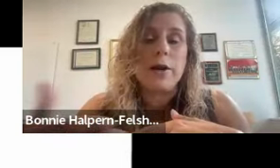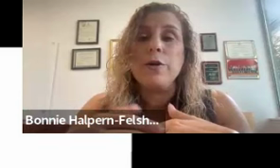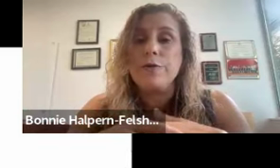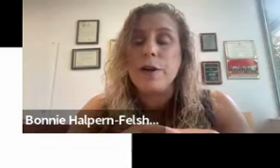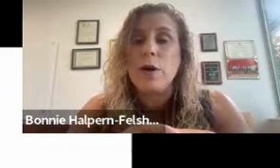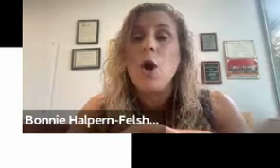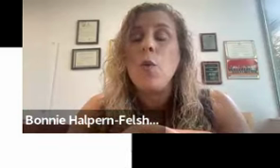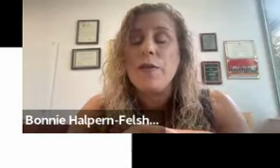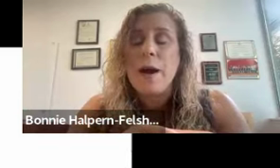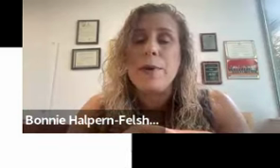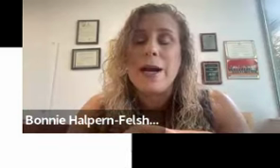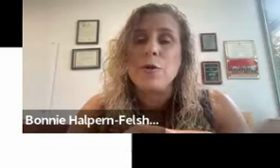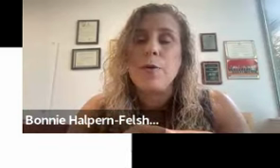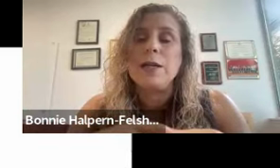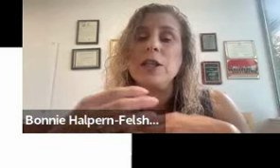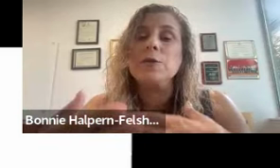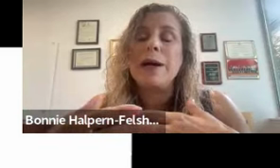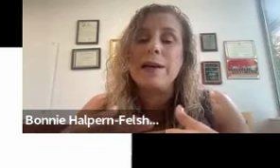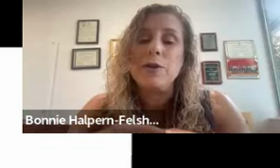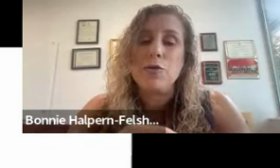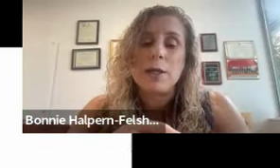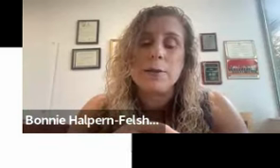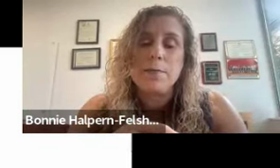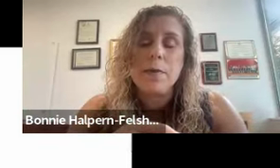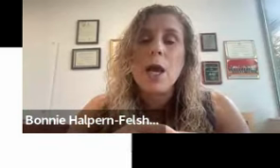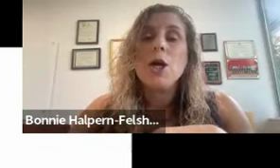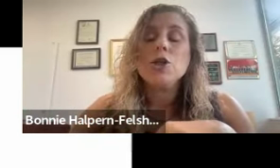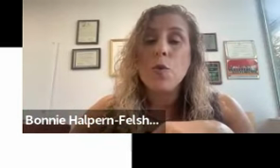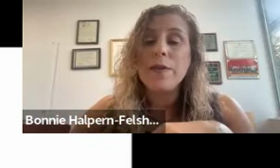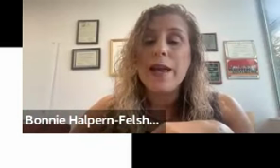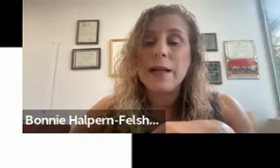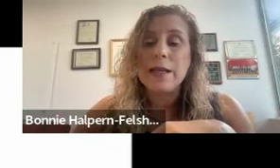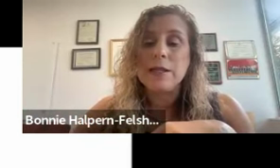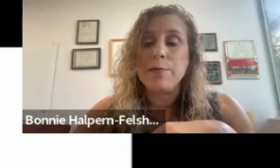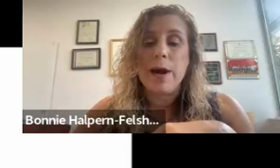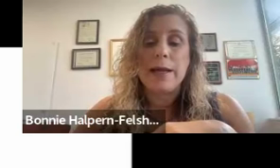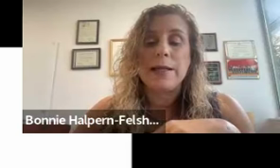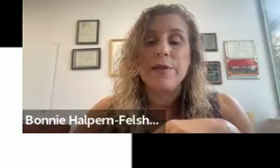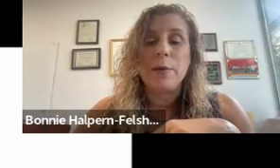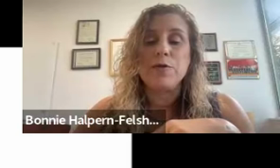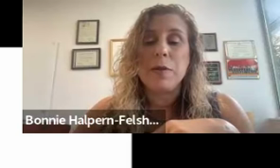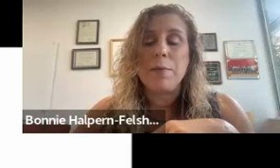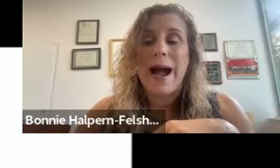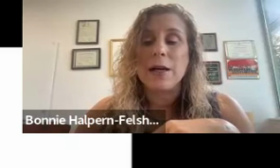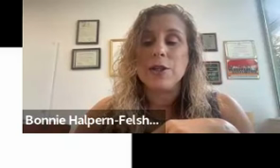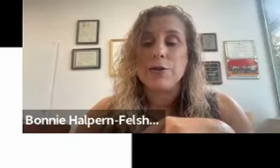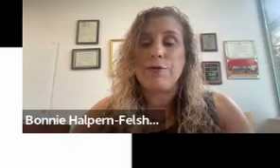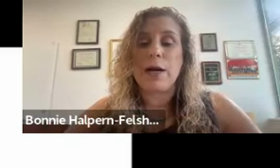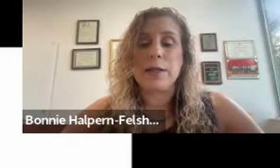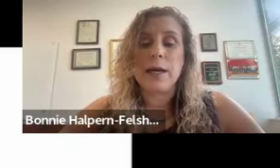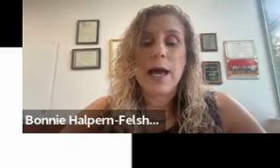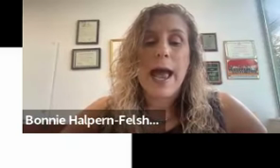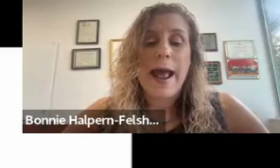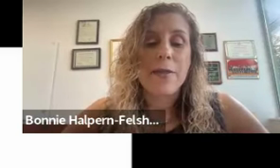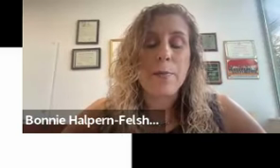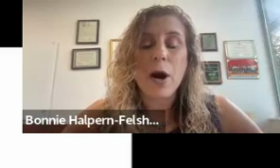not want to interfere with that natural process by giving drugs. So with the adolescent brain, it develops from the back to the